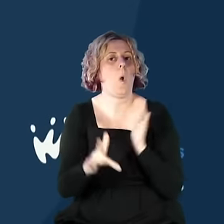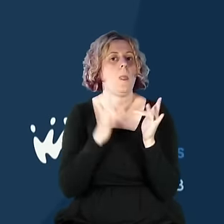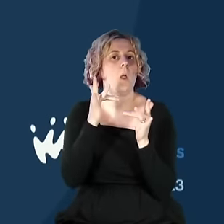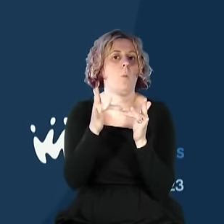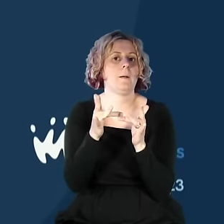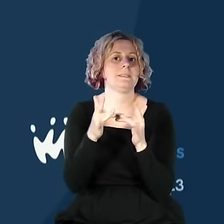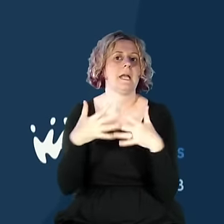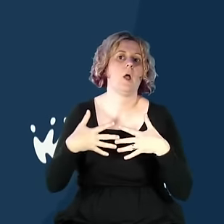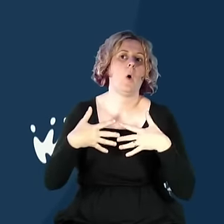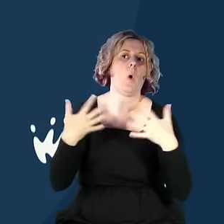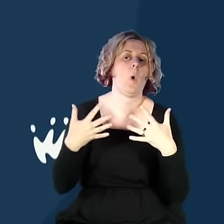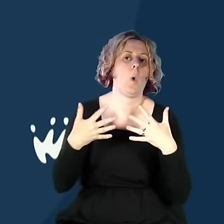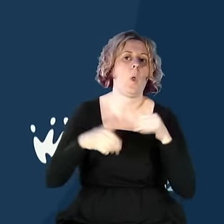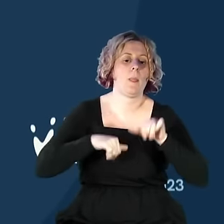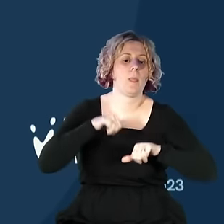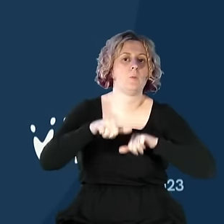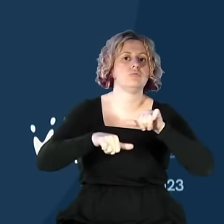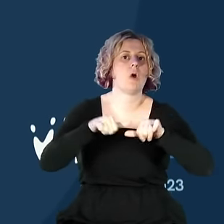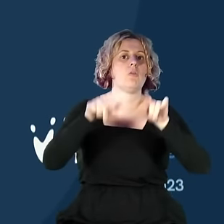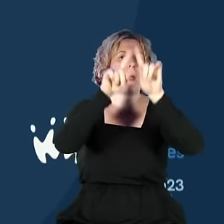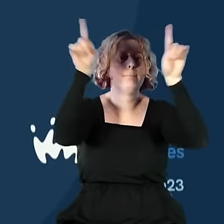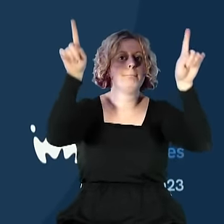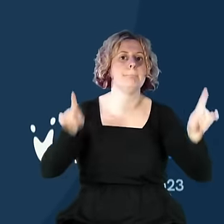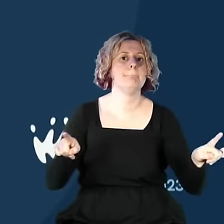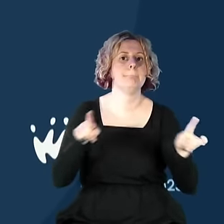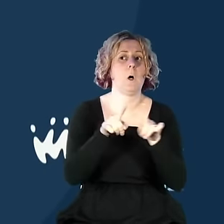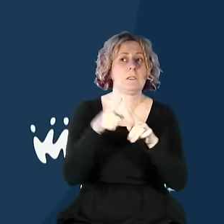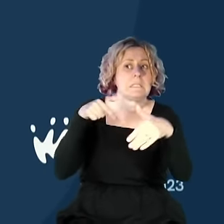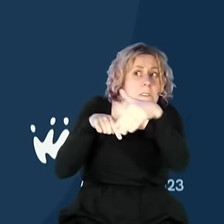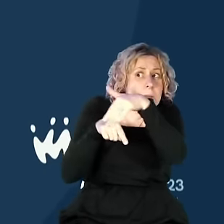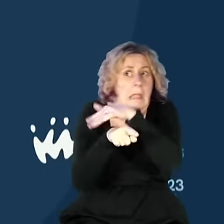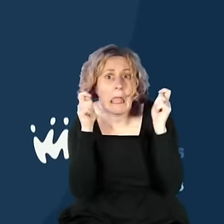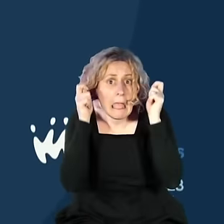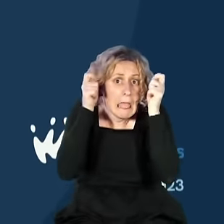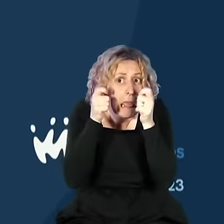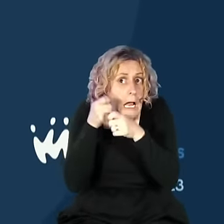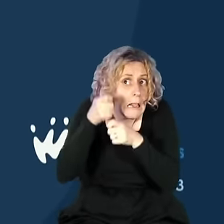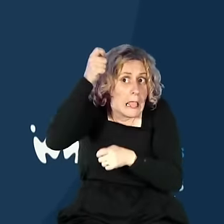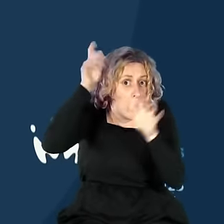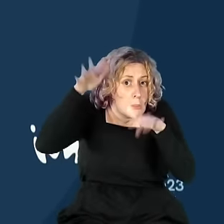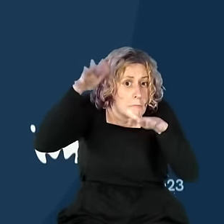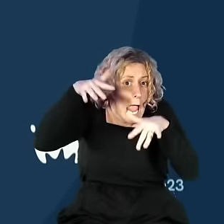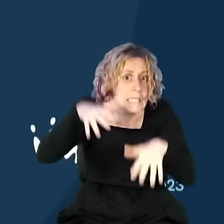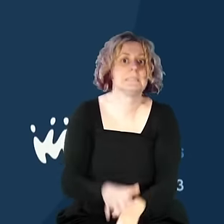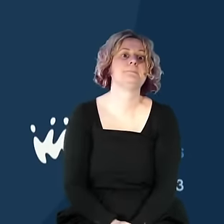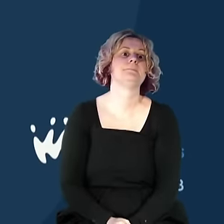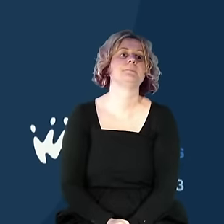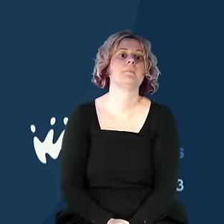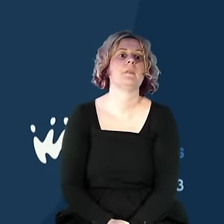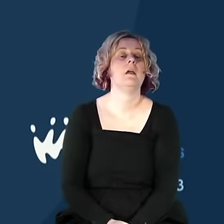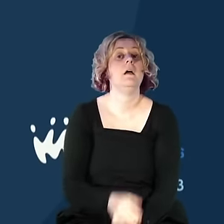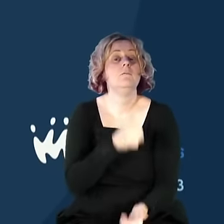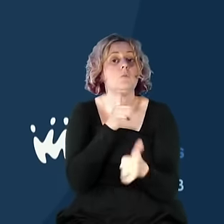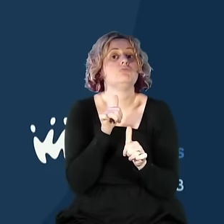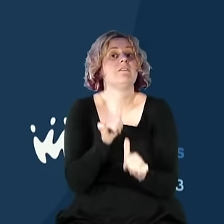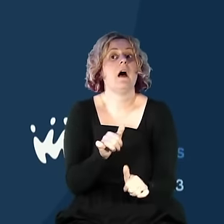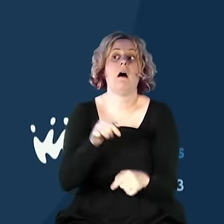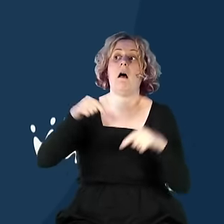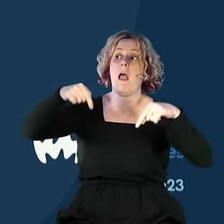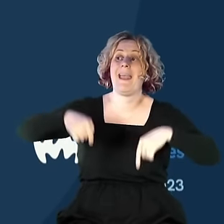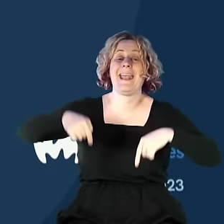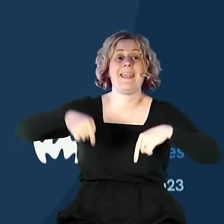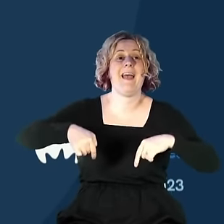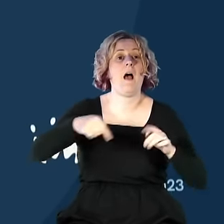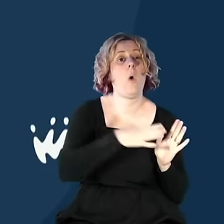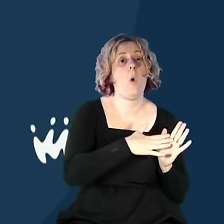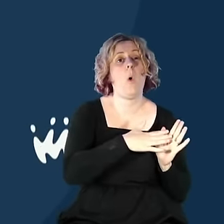see the convention program boards as you hurry out under your umbrellas. If you'd prefer, there will be an all-age service here